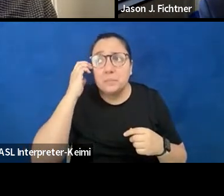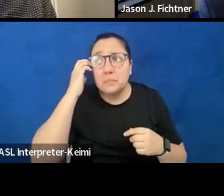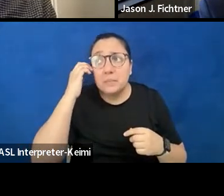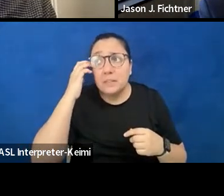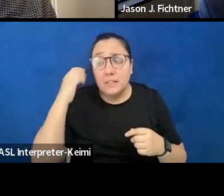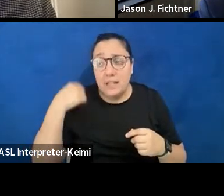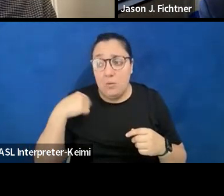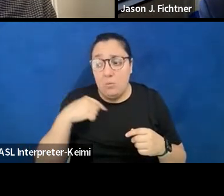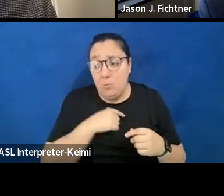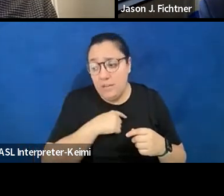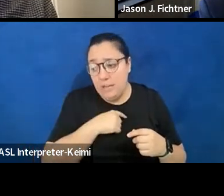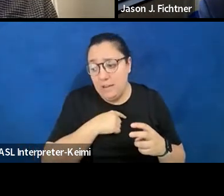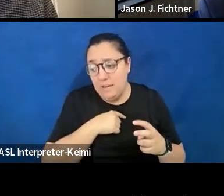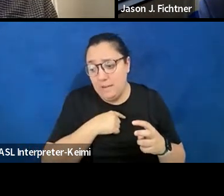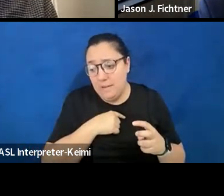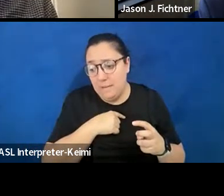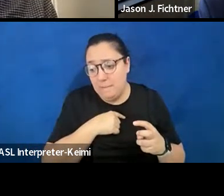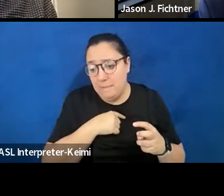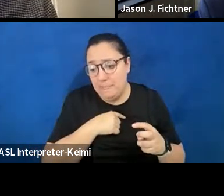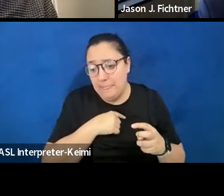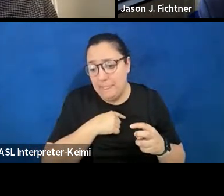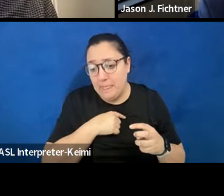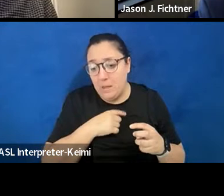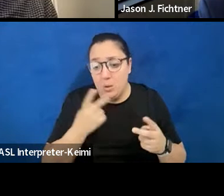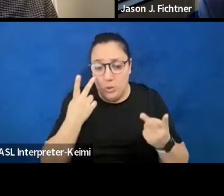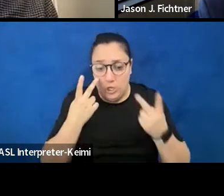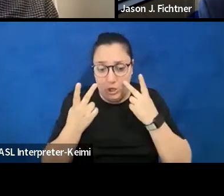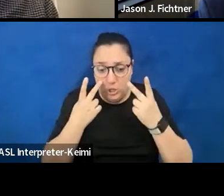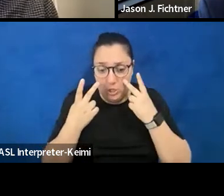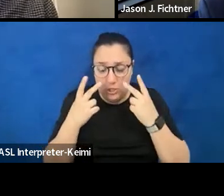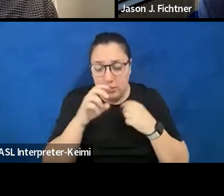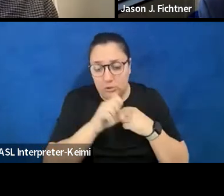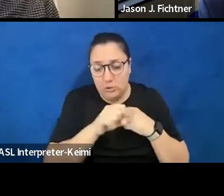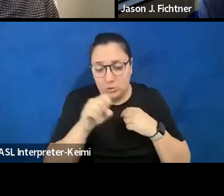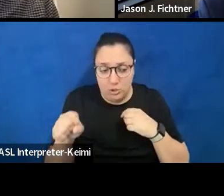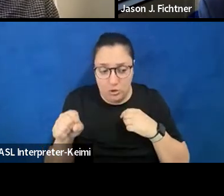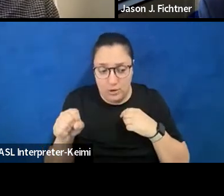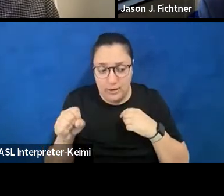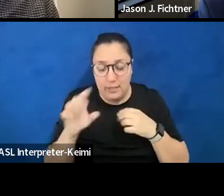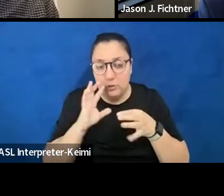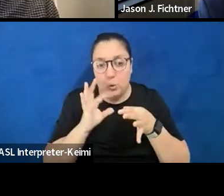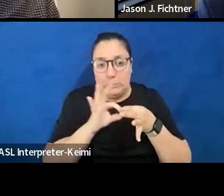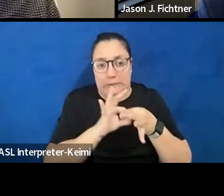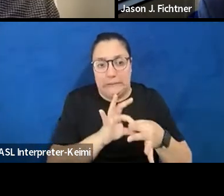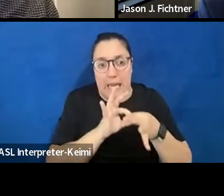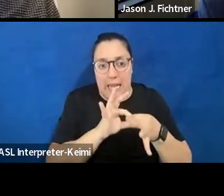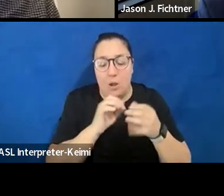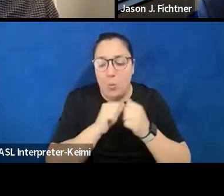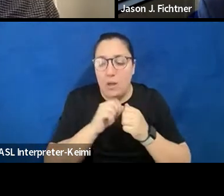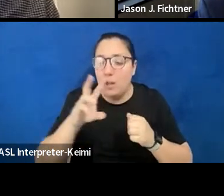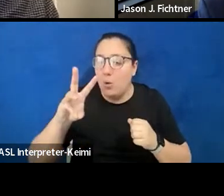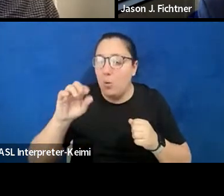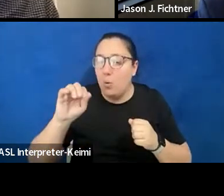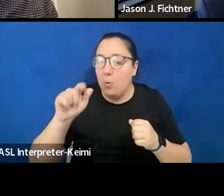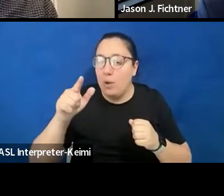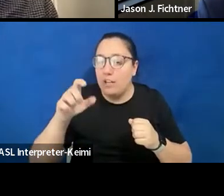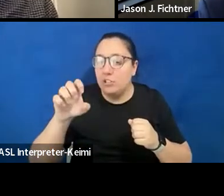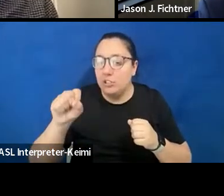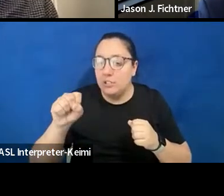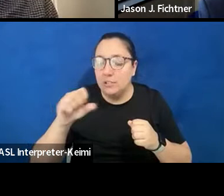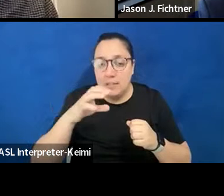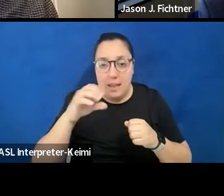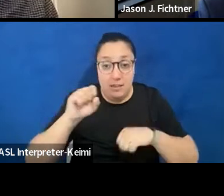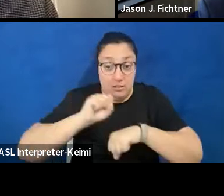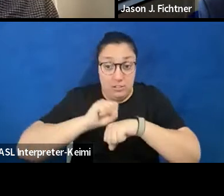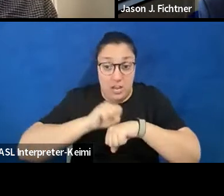way in which Social Security is so tied to wages and the jobs that you